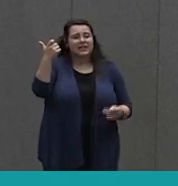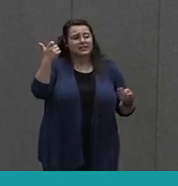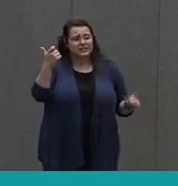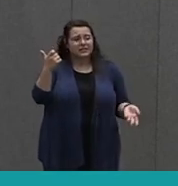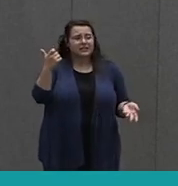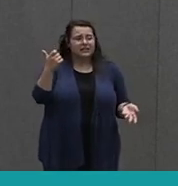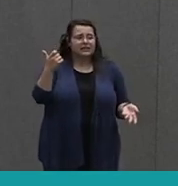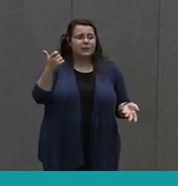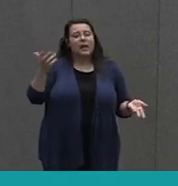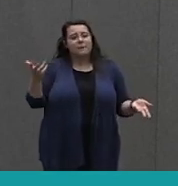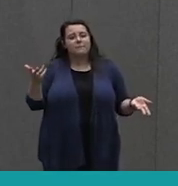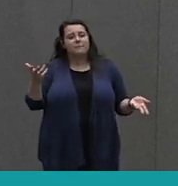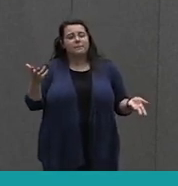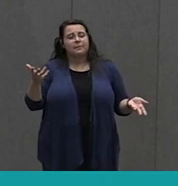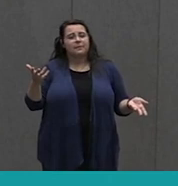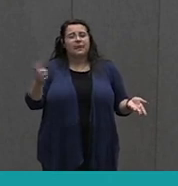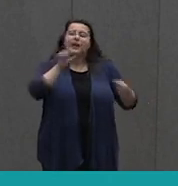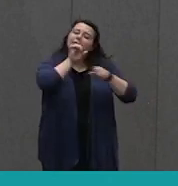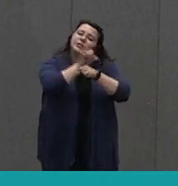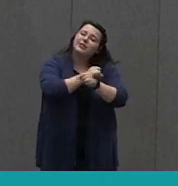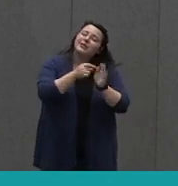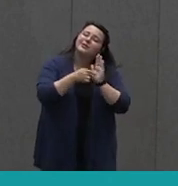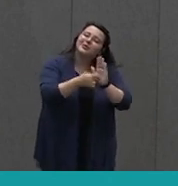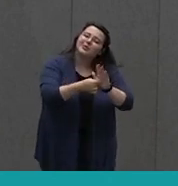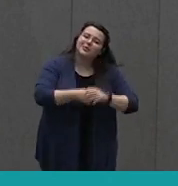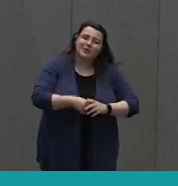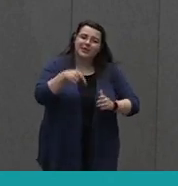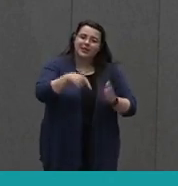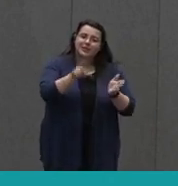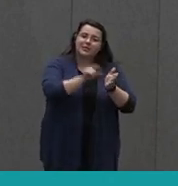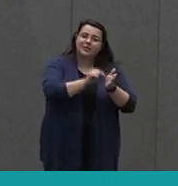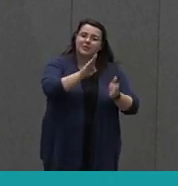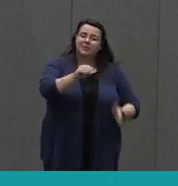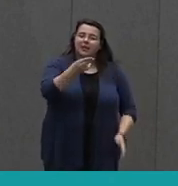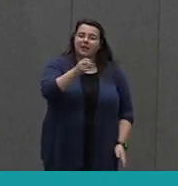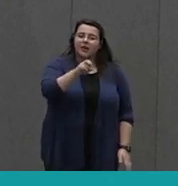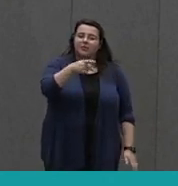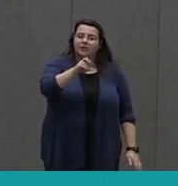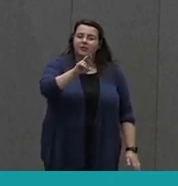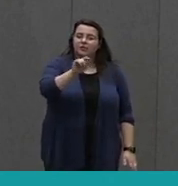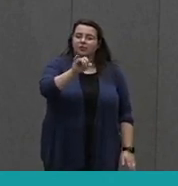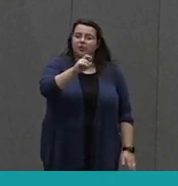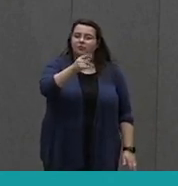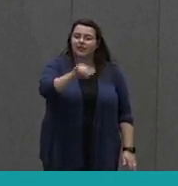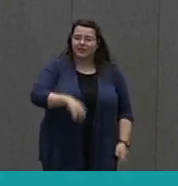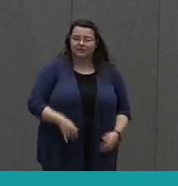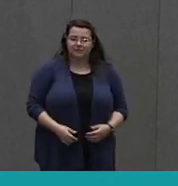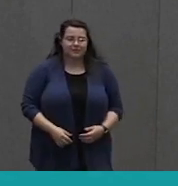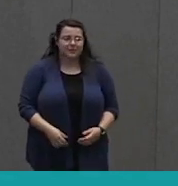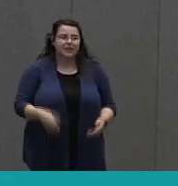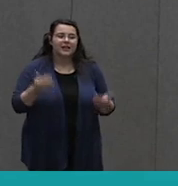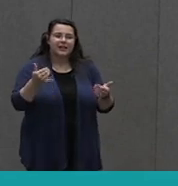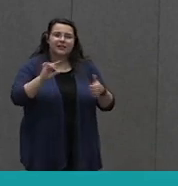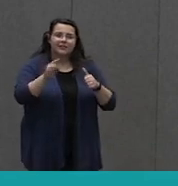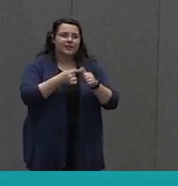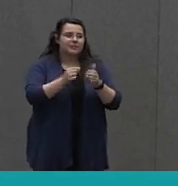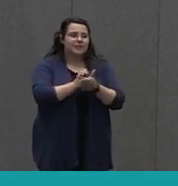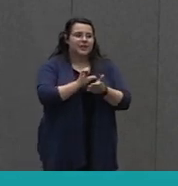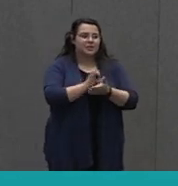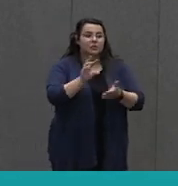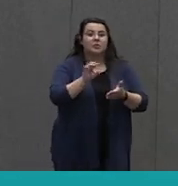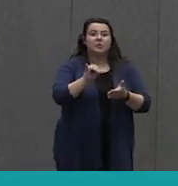Community. Community. The interesting part about this book is that it's pretty hilarious and